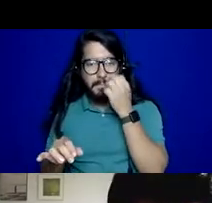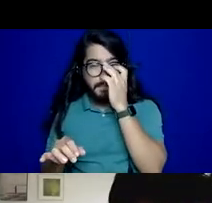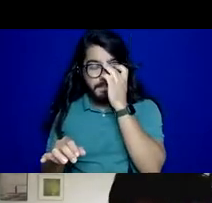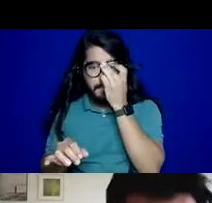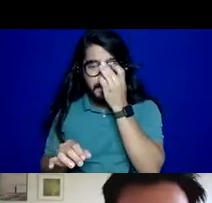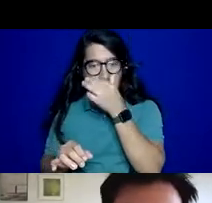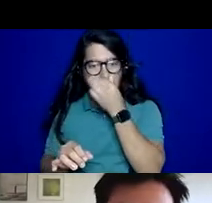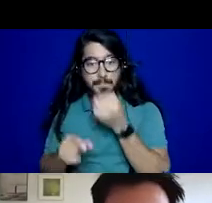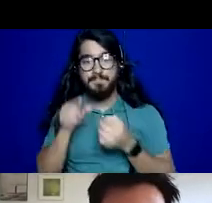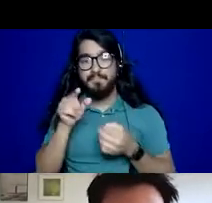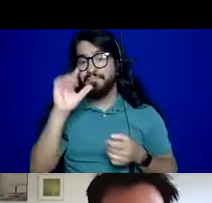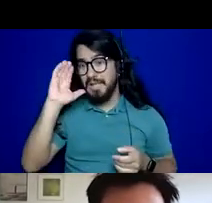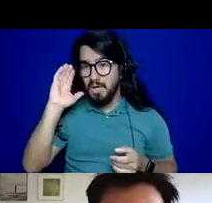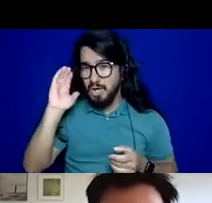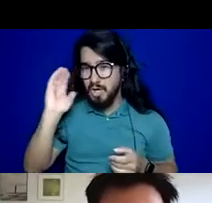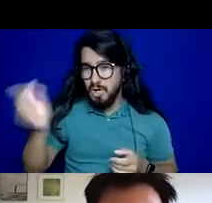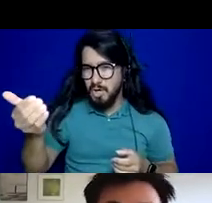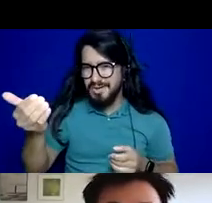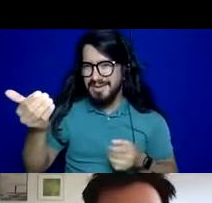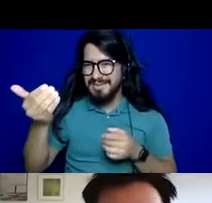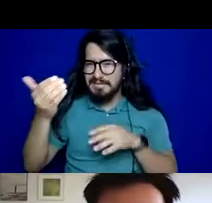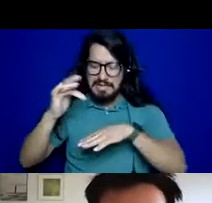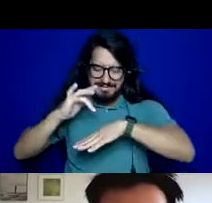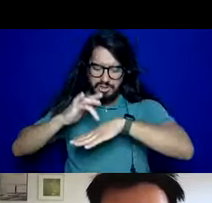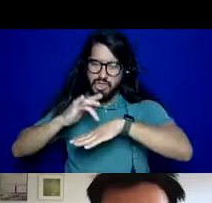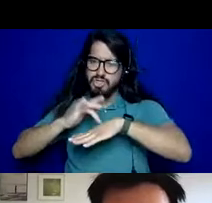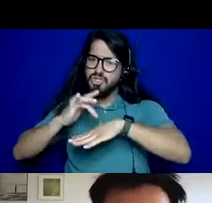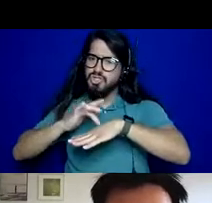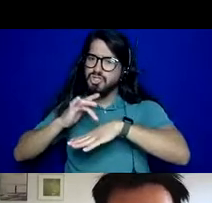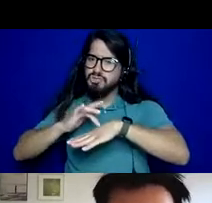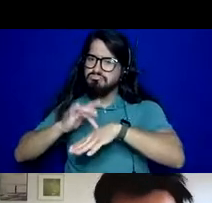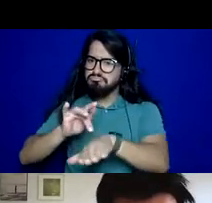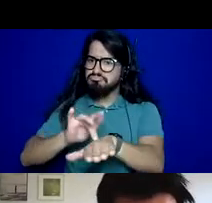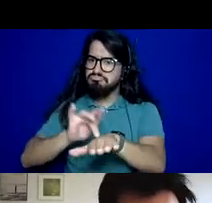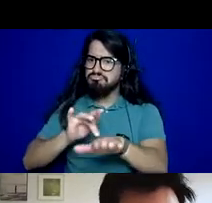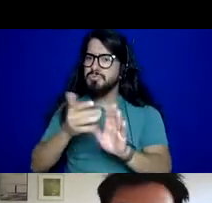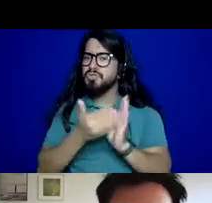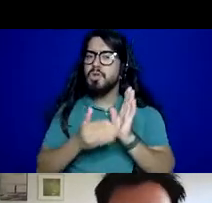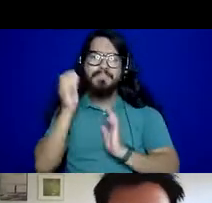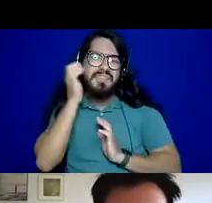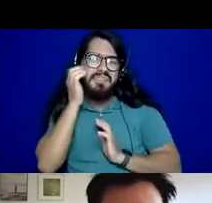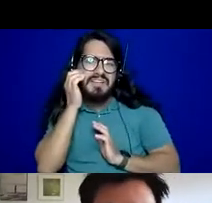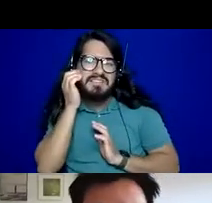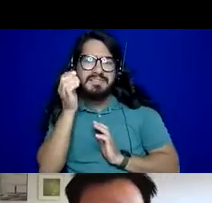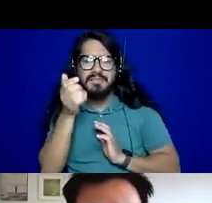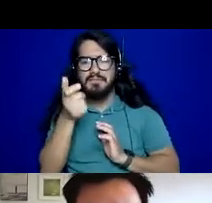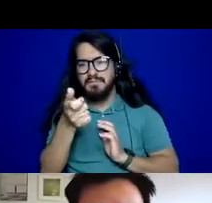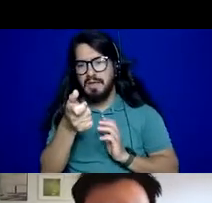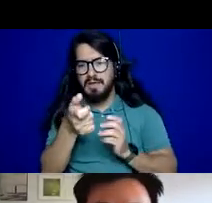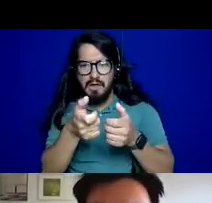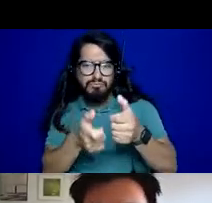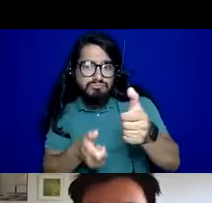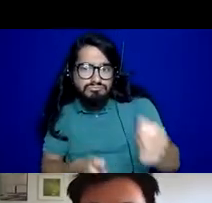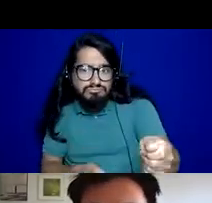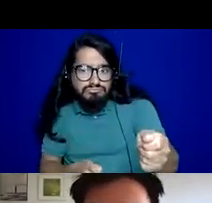it just sort of looks like a little touch screen on many devices, like a very tiny touch screen. And it's mostly really just capable of reading